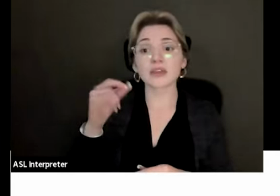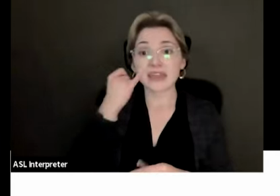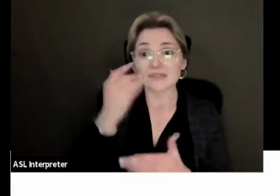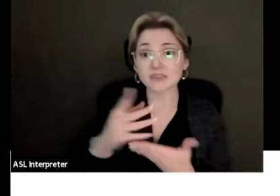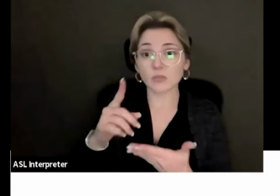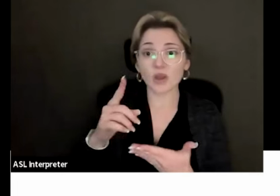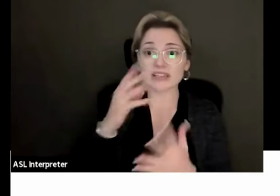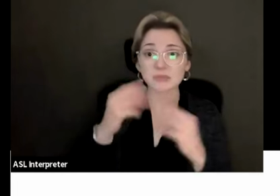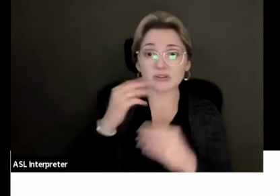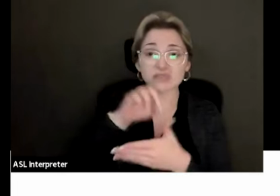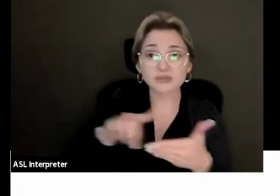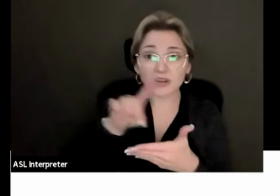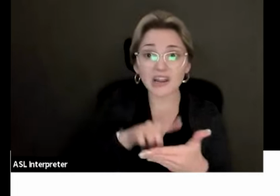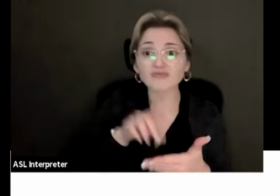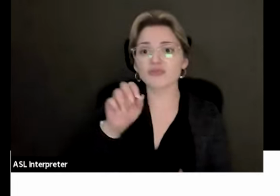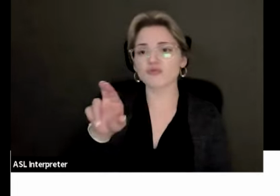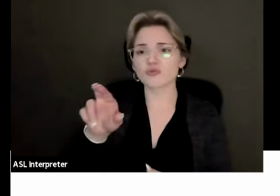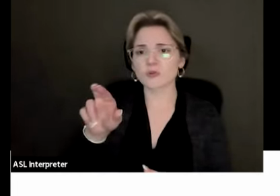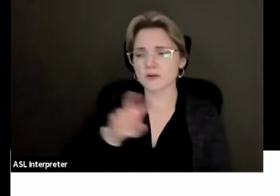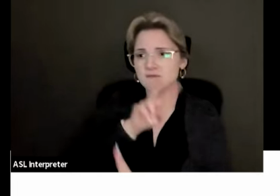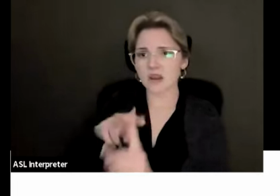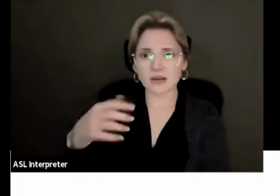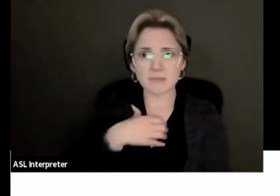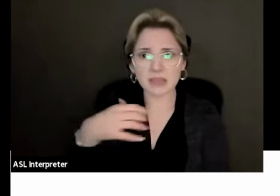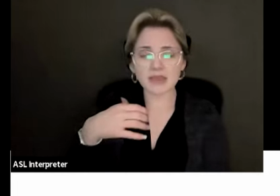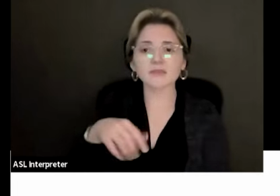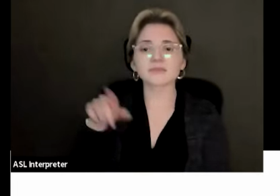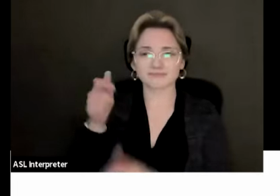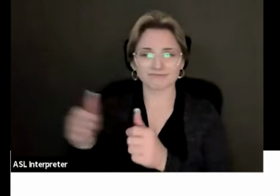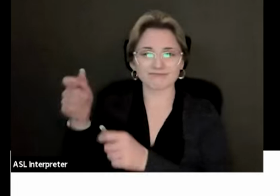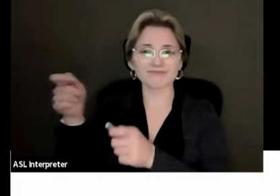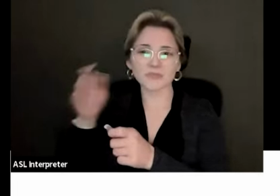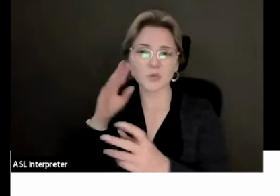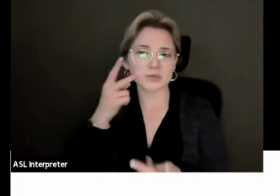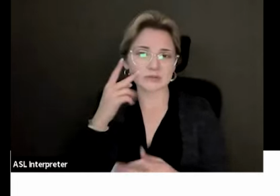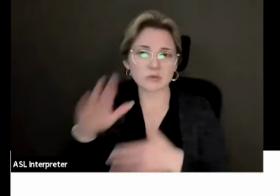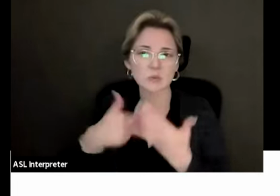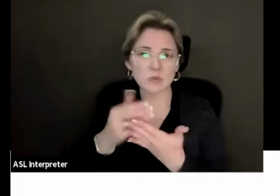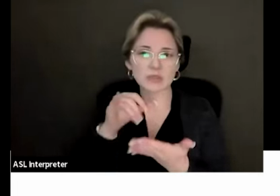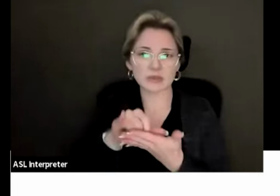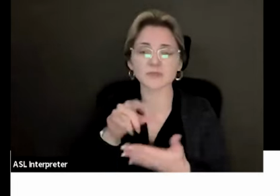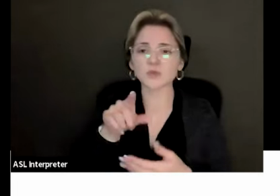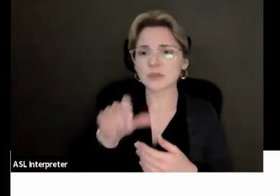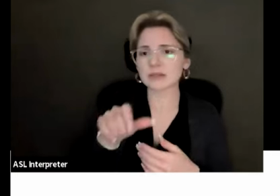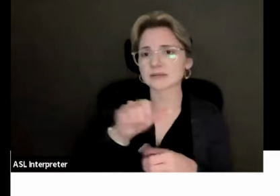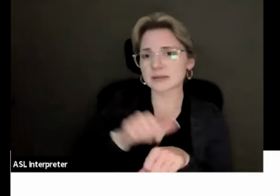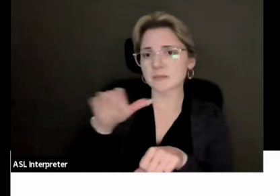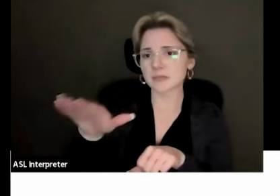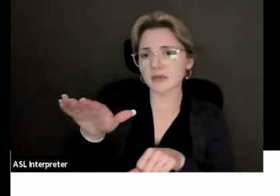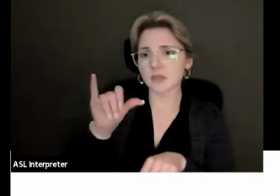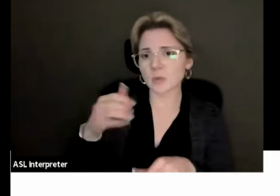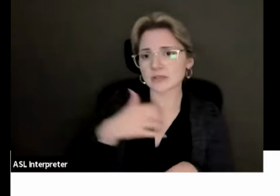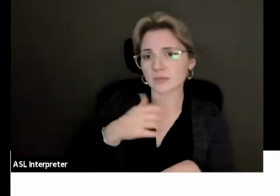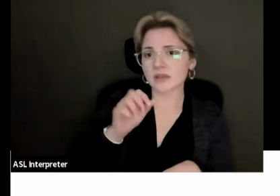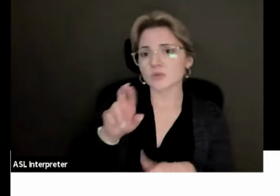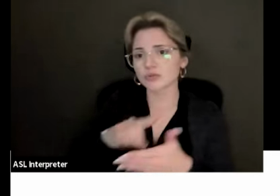complaint that survivors can file these complaints through. We put the link there. It's also on our website. And then finally, there's also the Office of